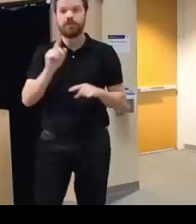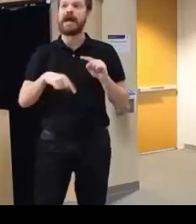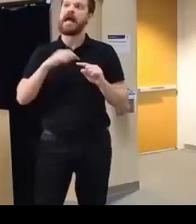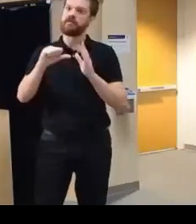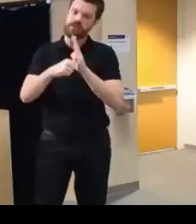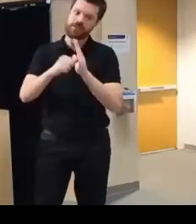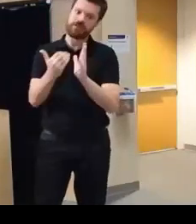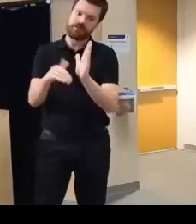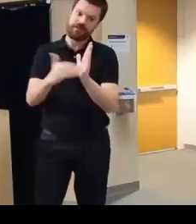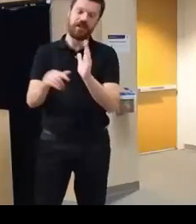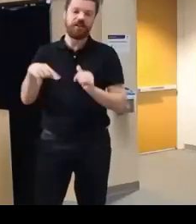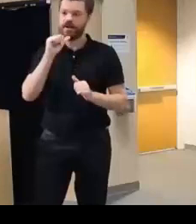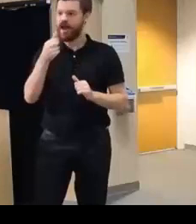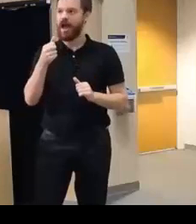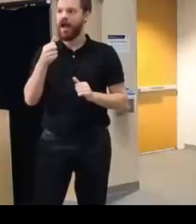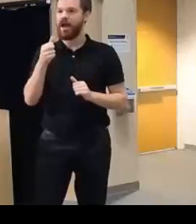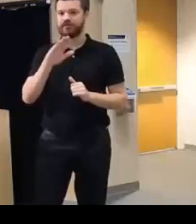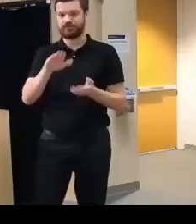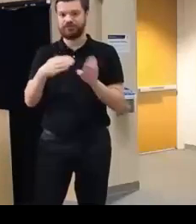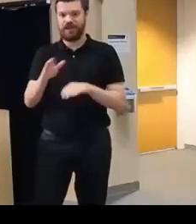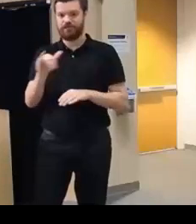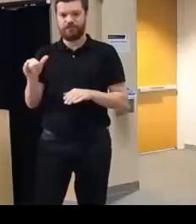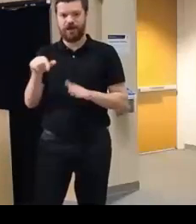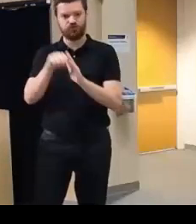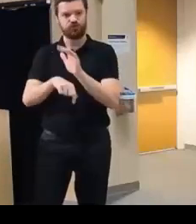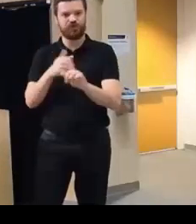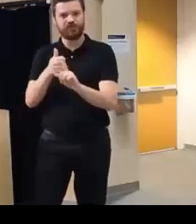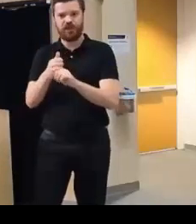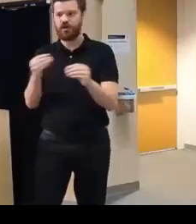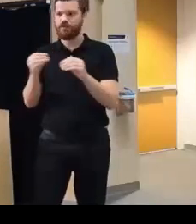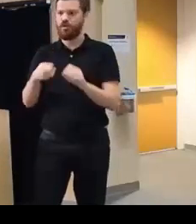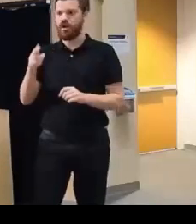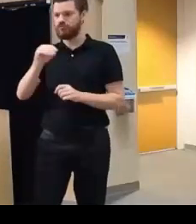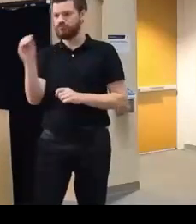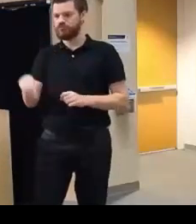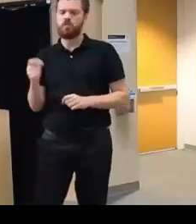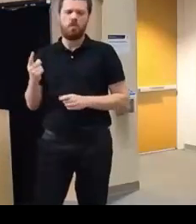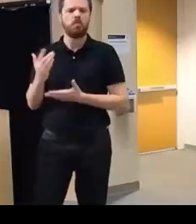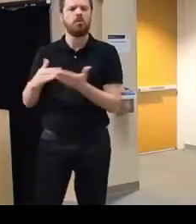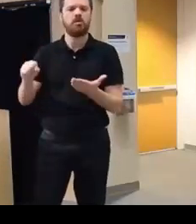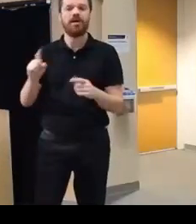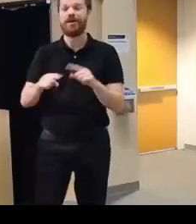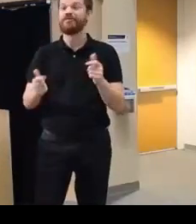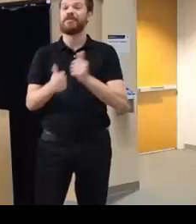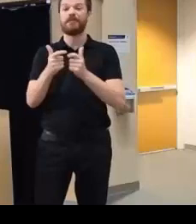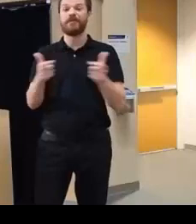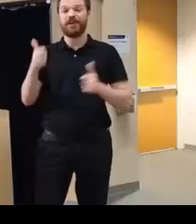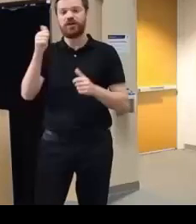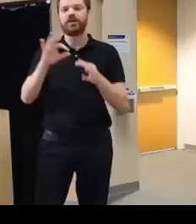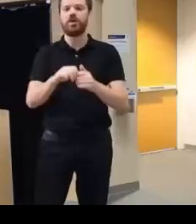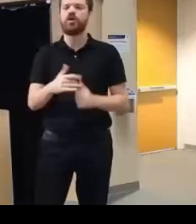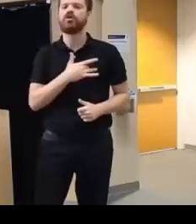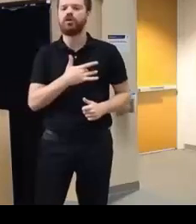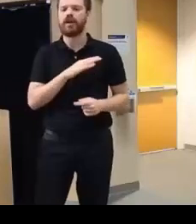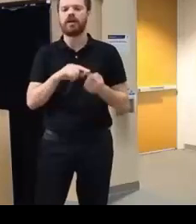over and over again. They're not dying by suicide at a higher rate. That is part of it, but it's much bigger due to